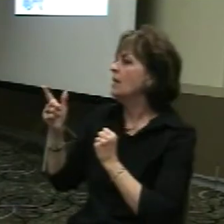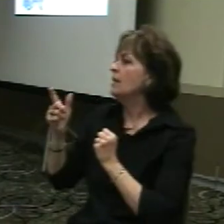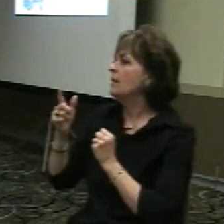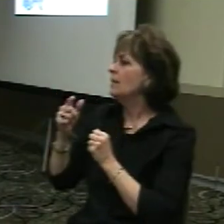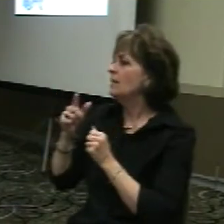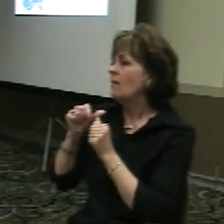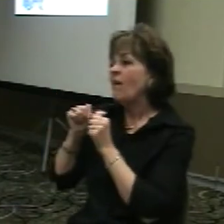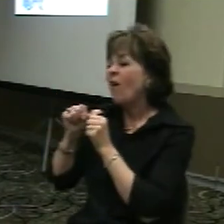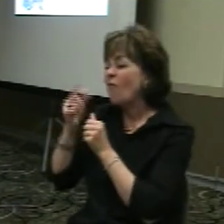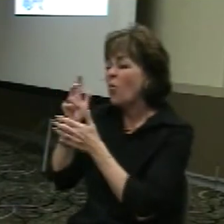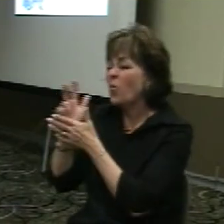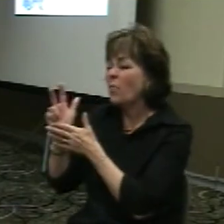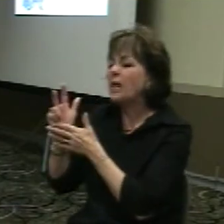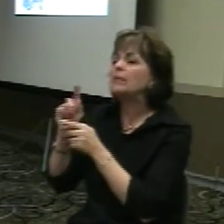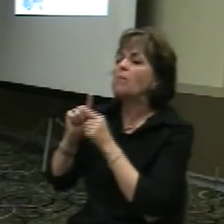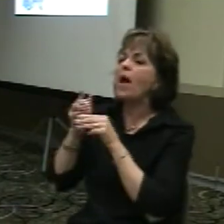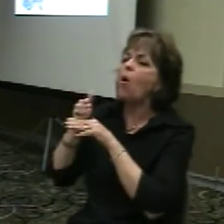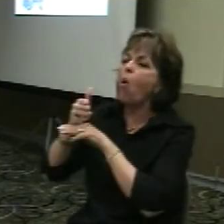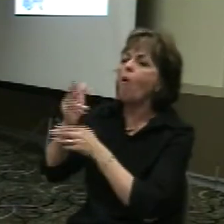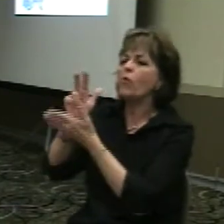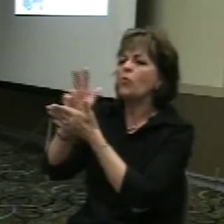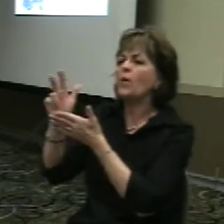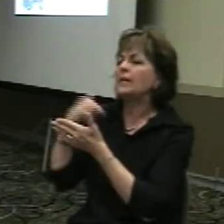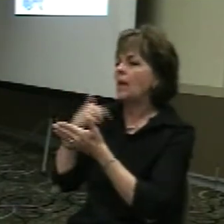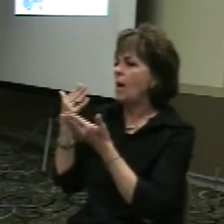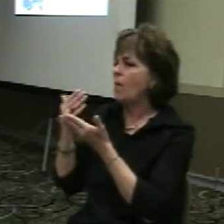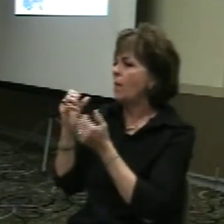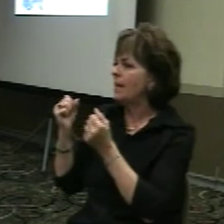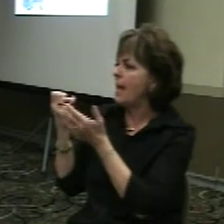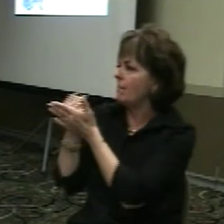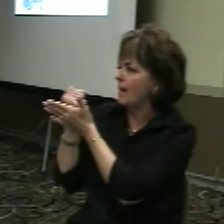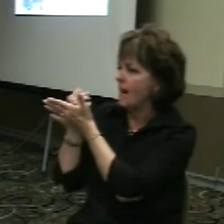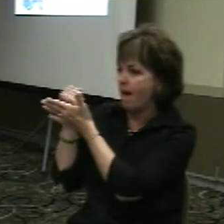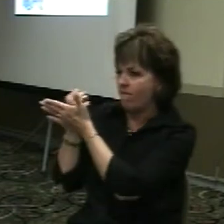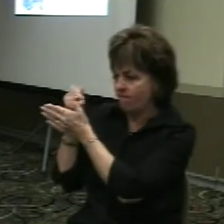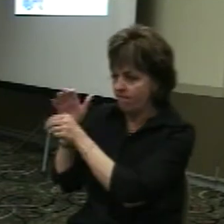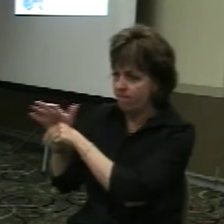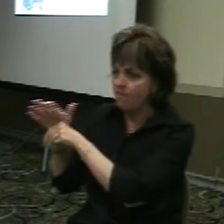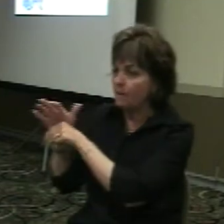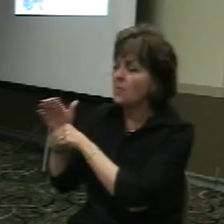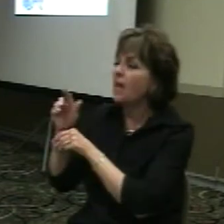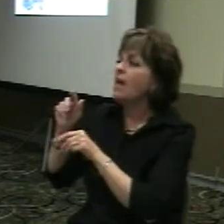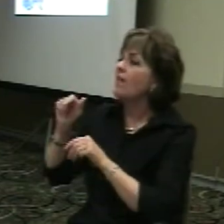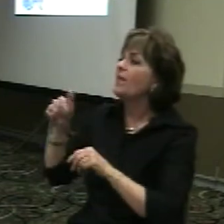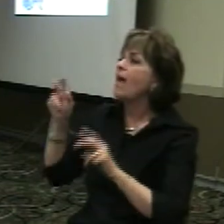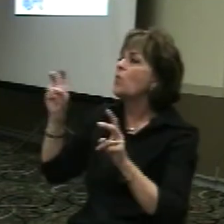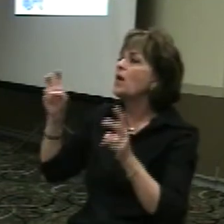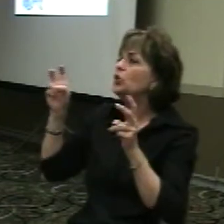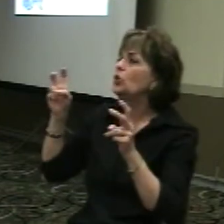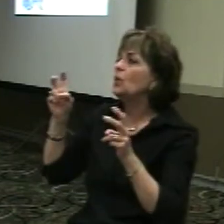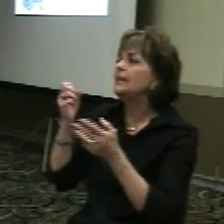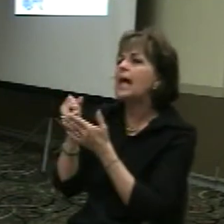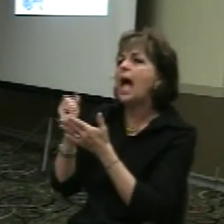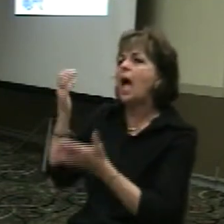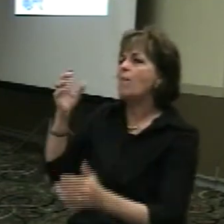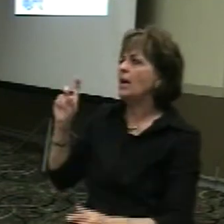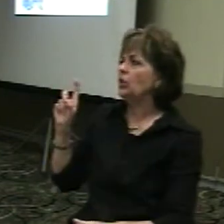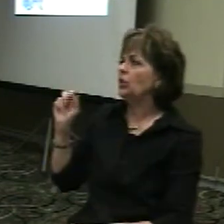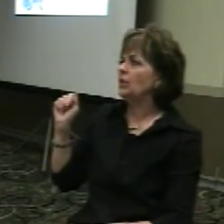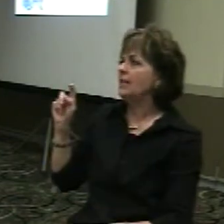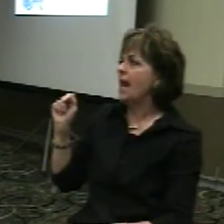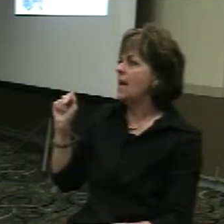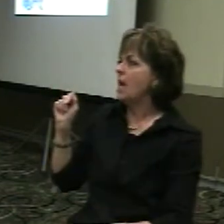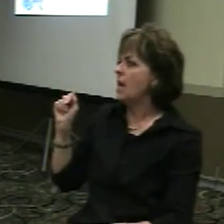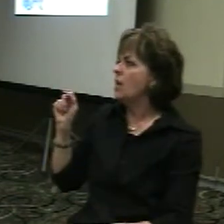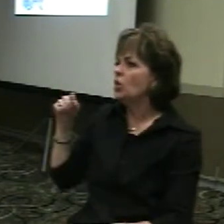wouldn't be constantly through 3 weeks. But over 3 weeks, I can probably get enough opportunities in. The other issue is that how much data do